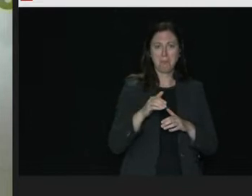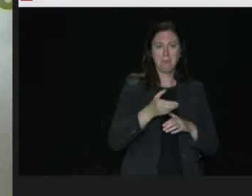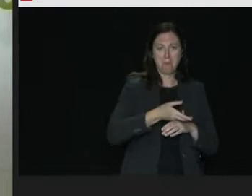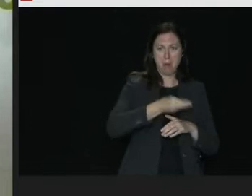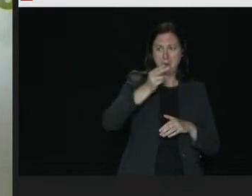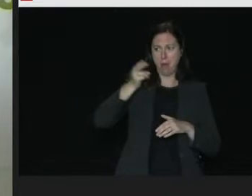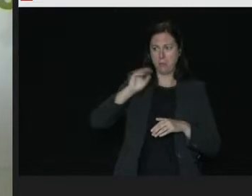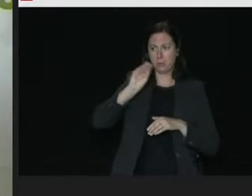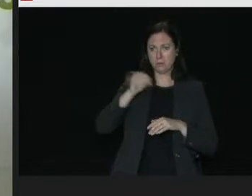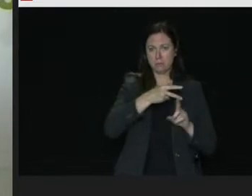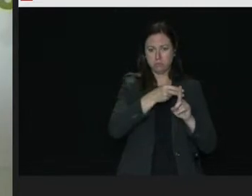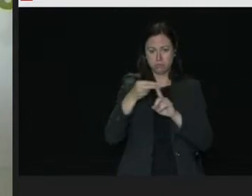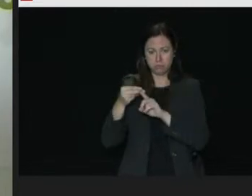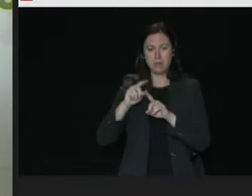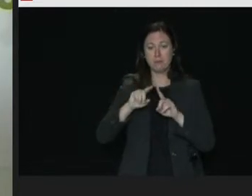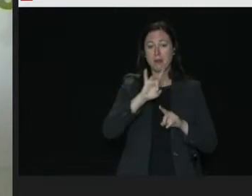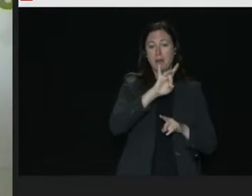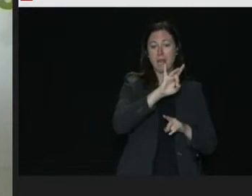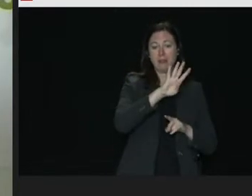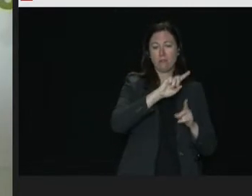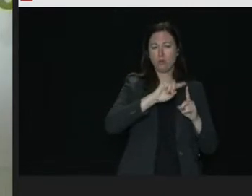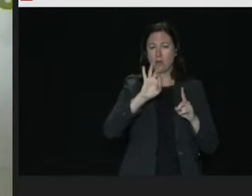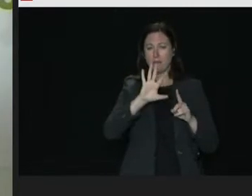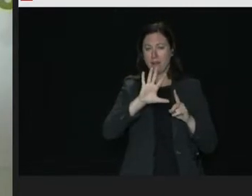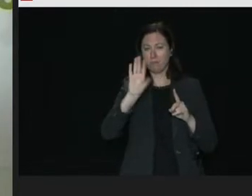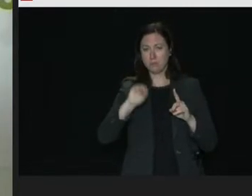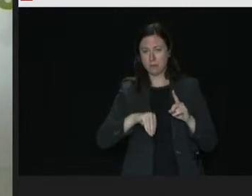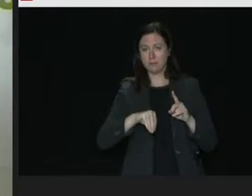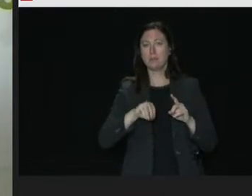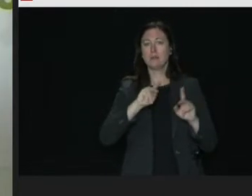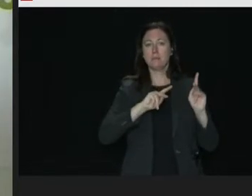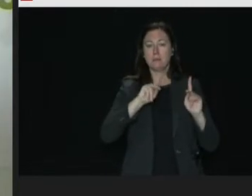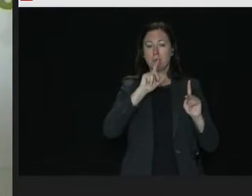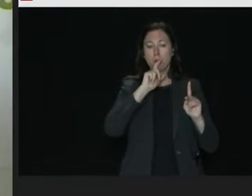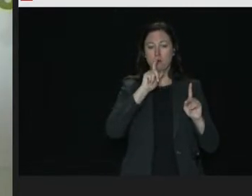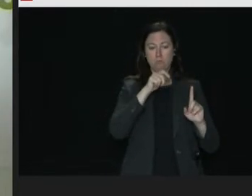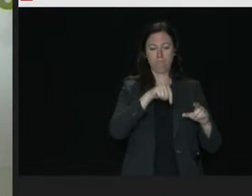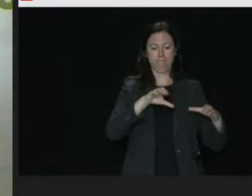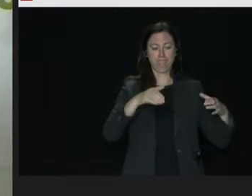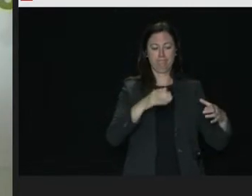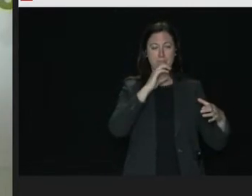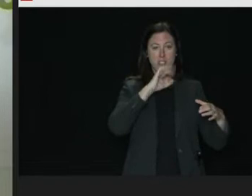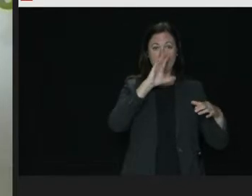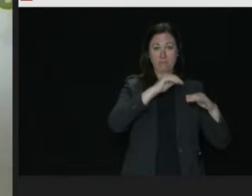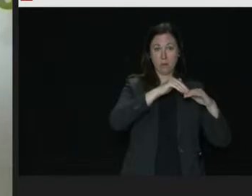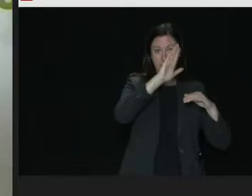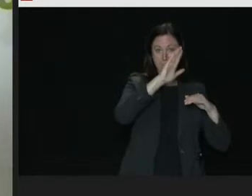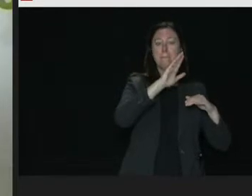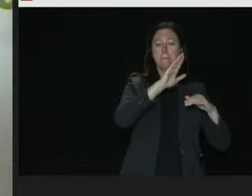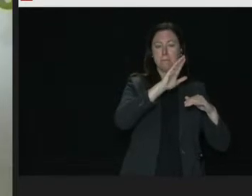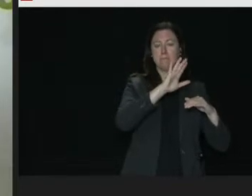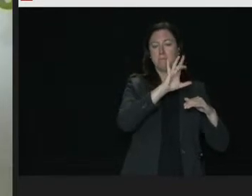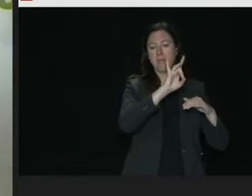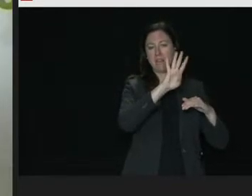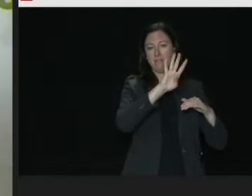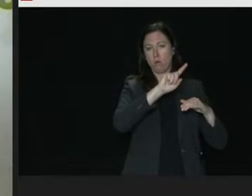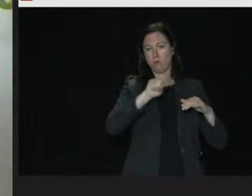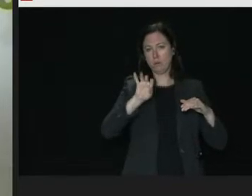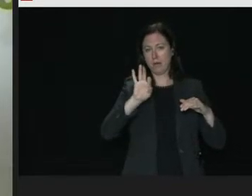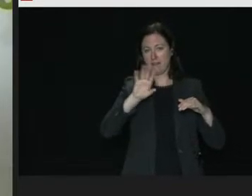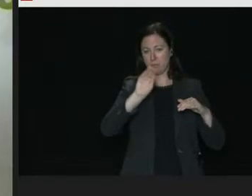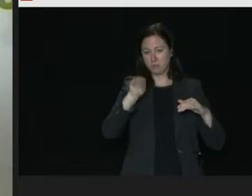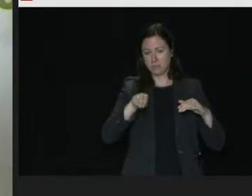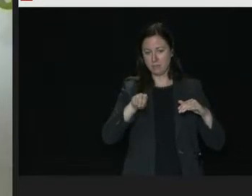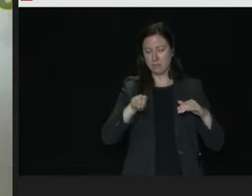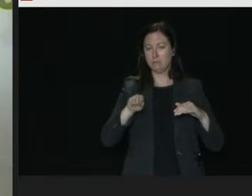to 95% fully vaccinated coverage in adults aged 50 years or older, vaccination coverage is lower